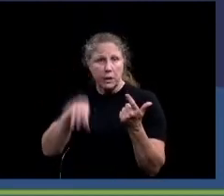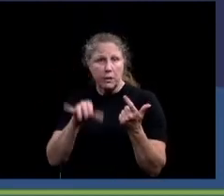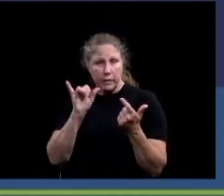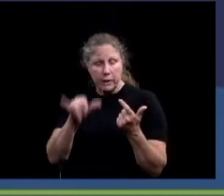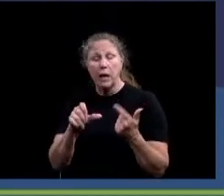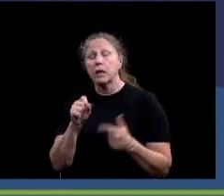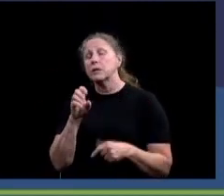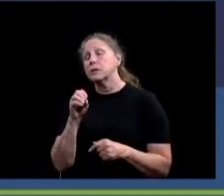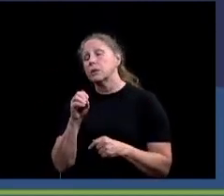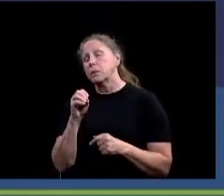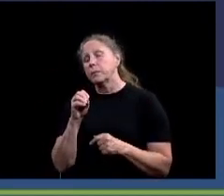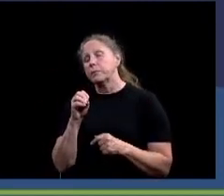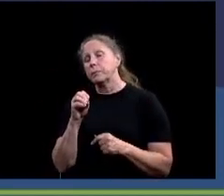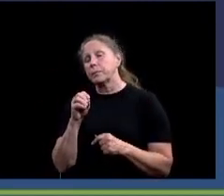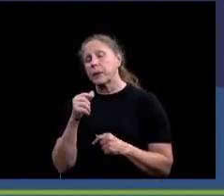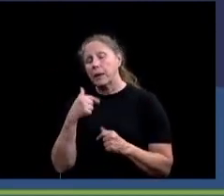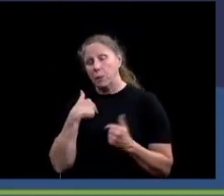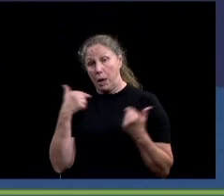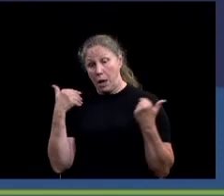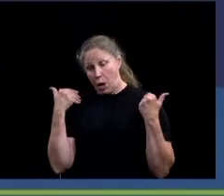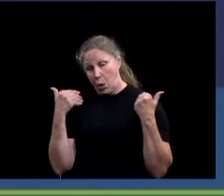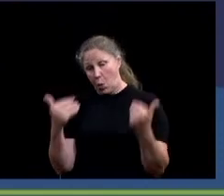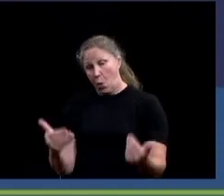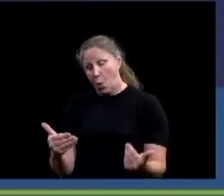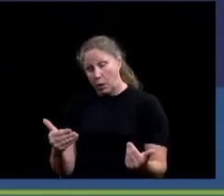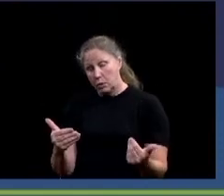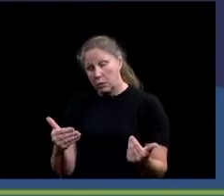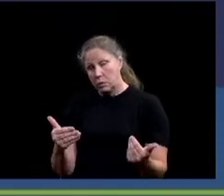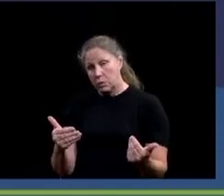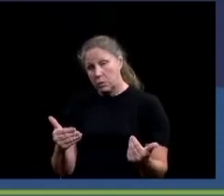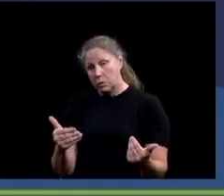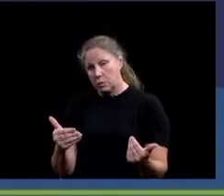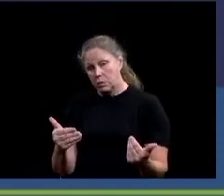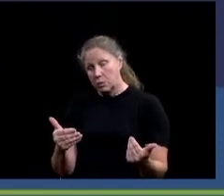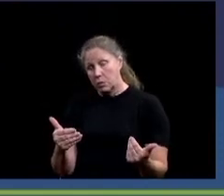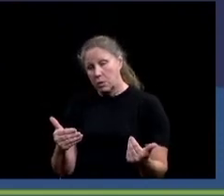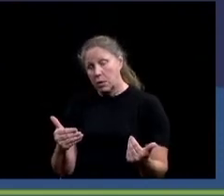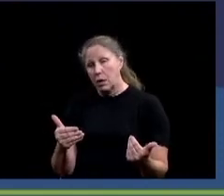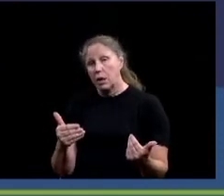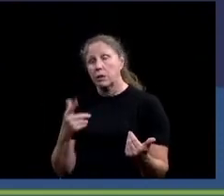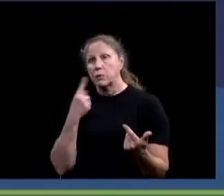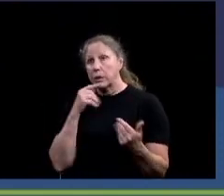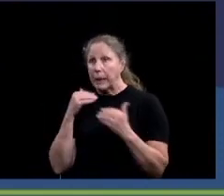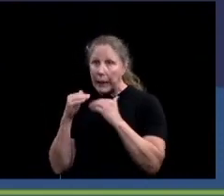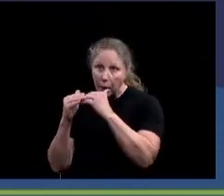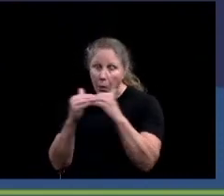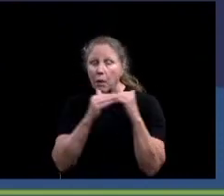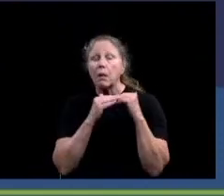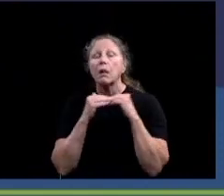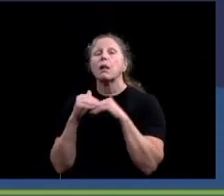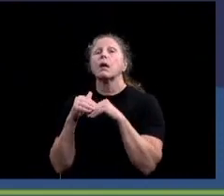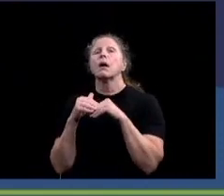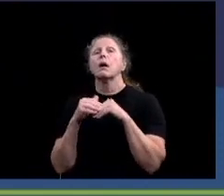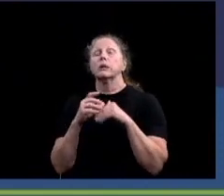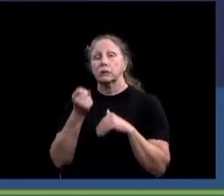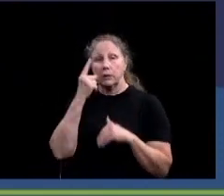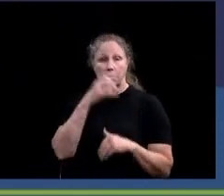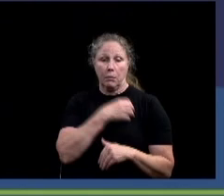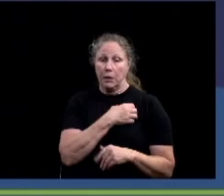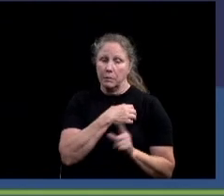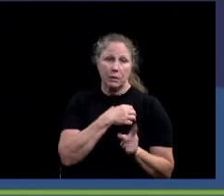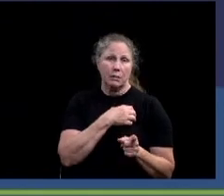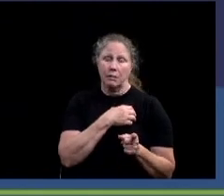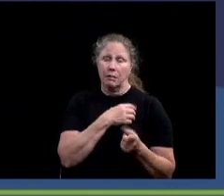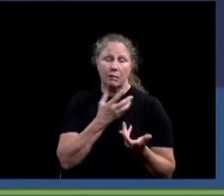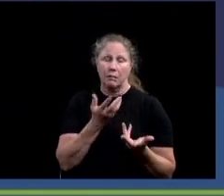working towards greater equality and understanding that law enforcement is only one facet of the